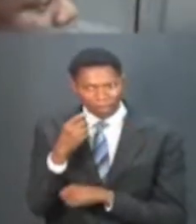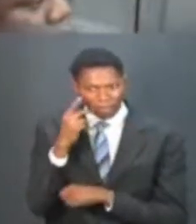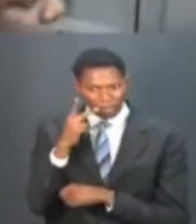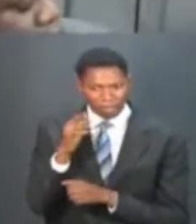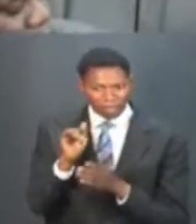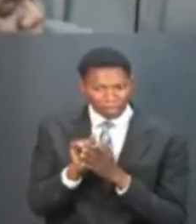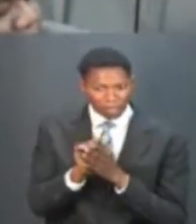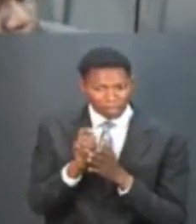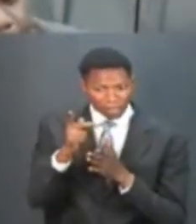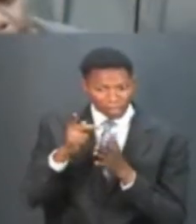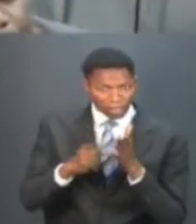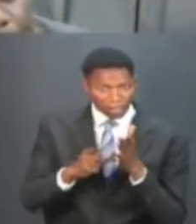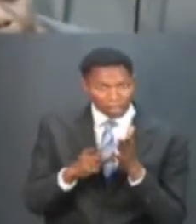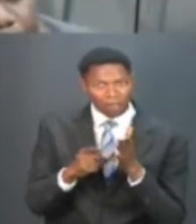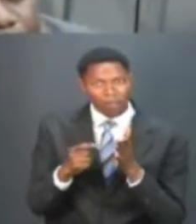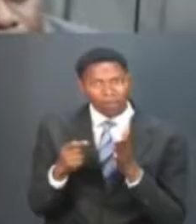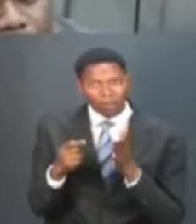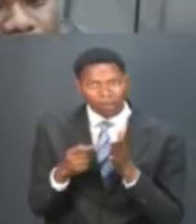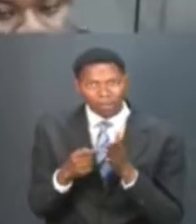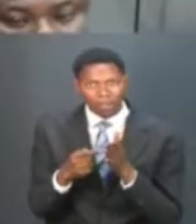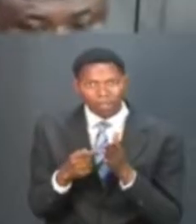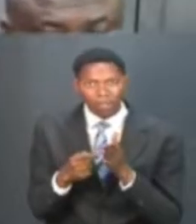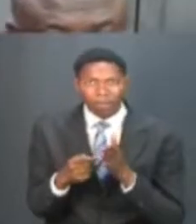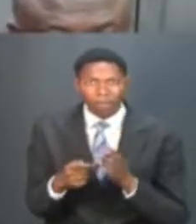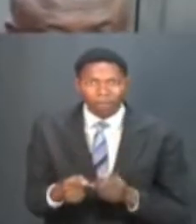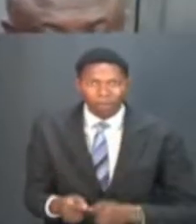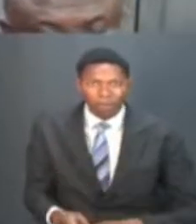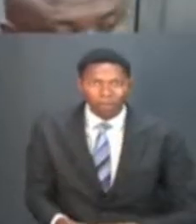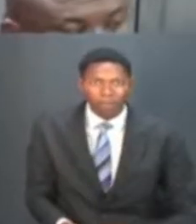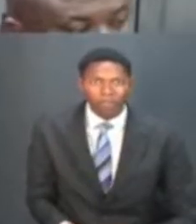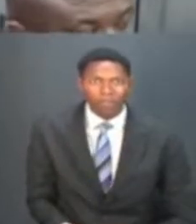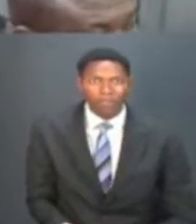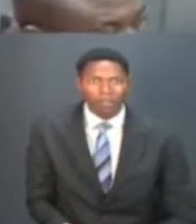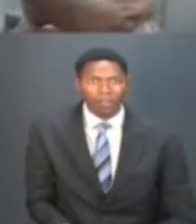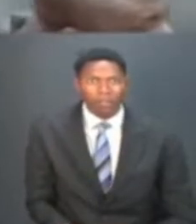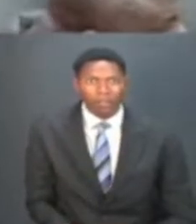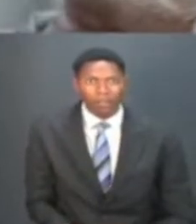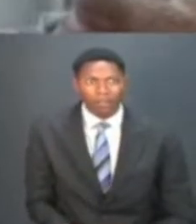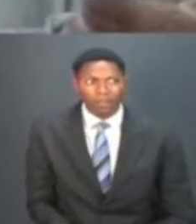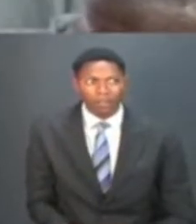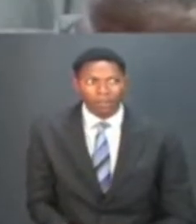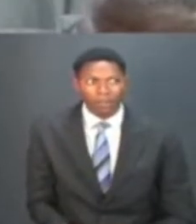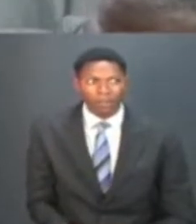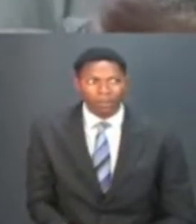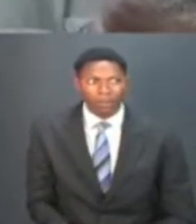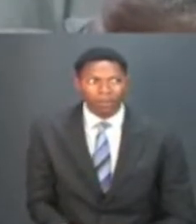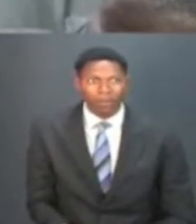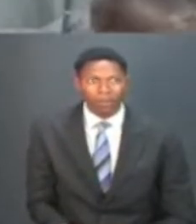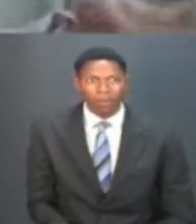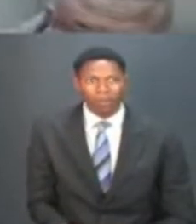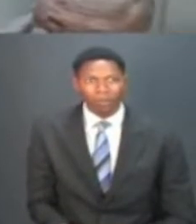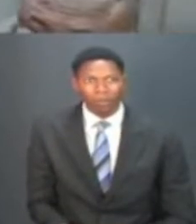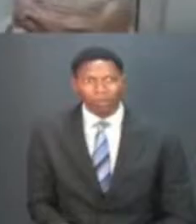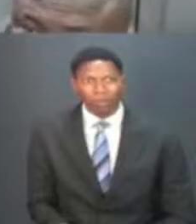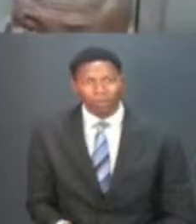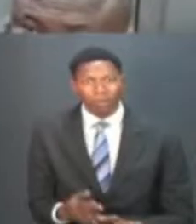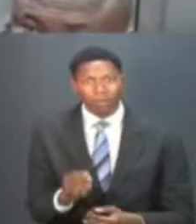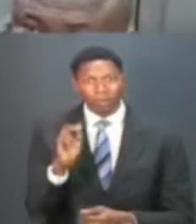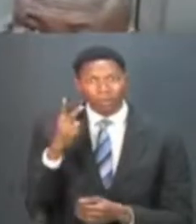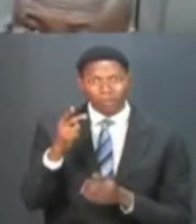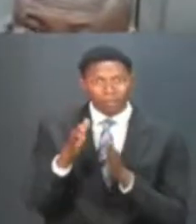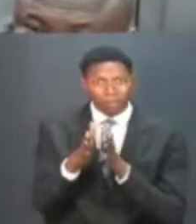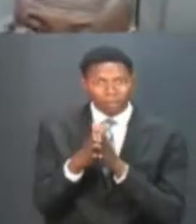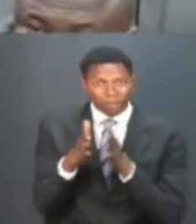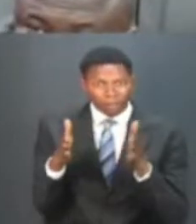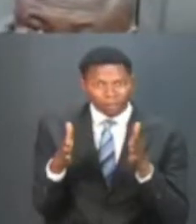session could have preceded with the second, that is the second session.